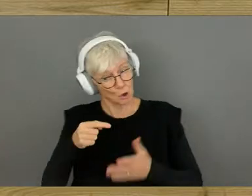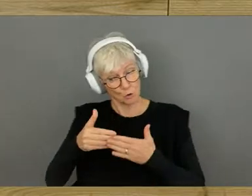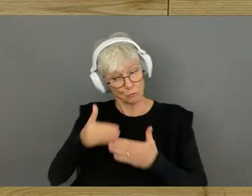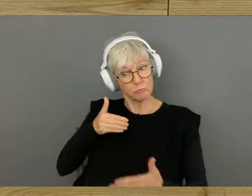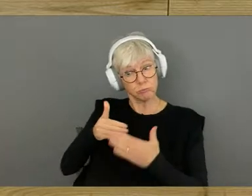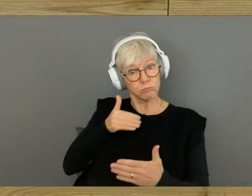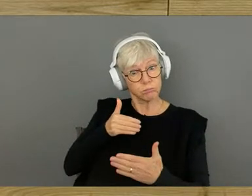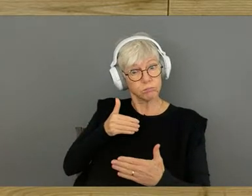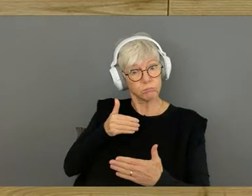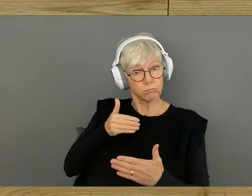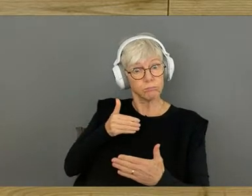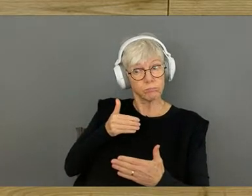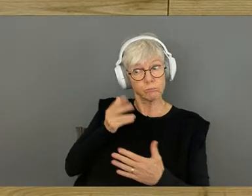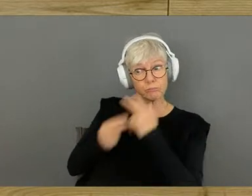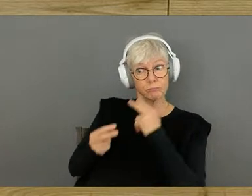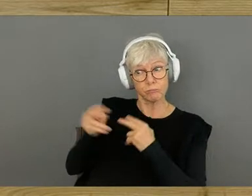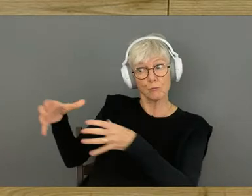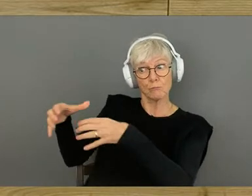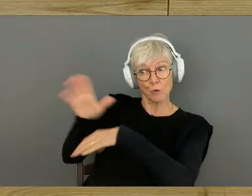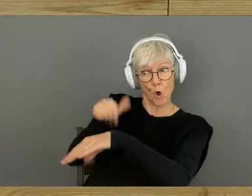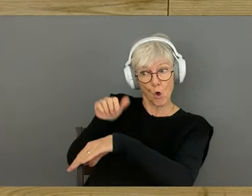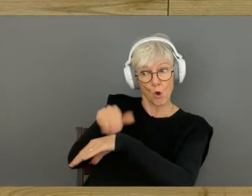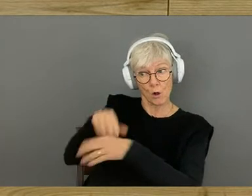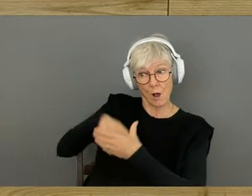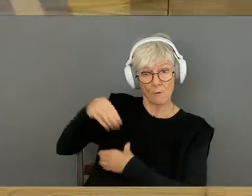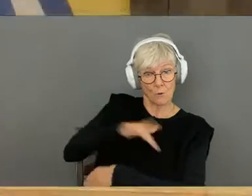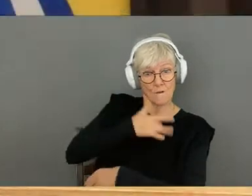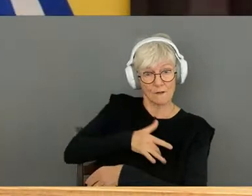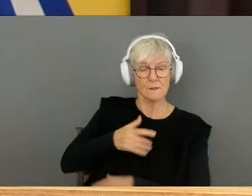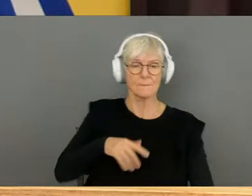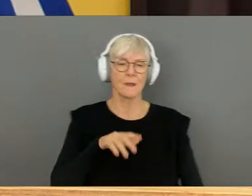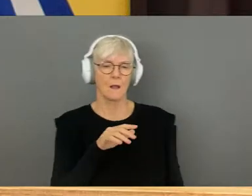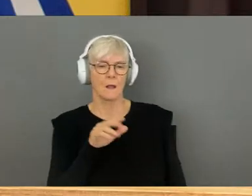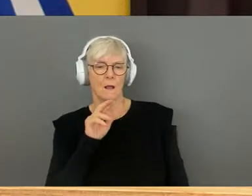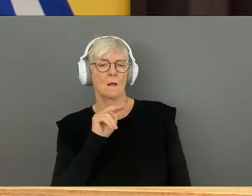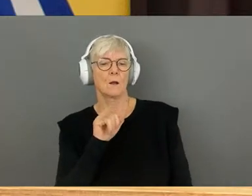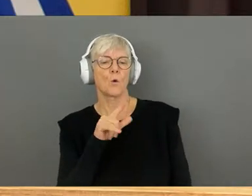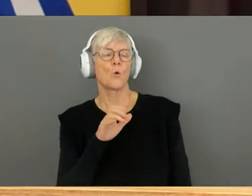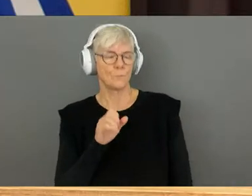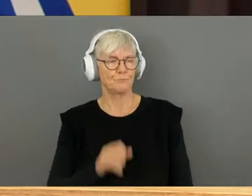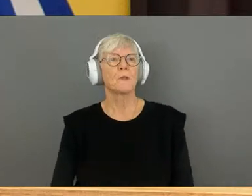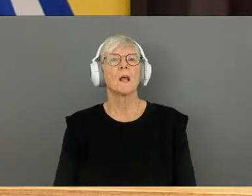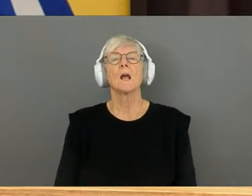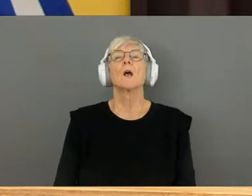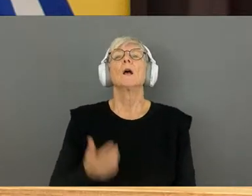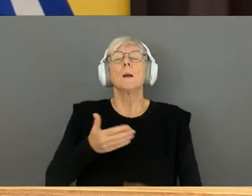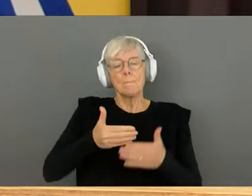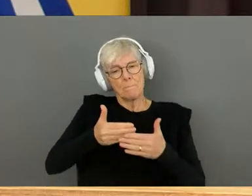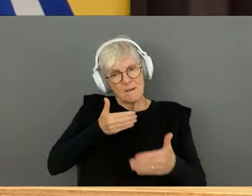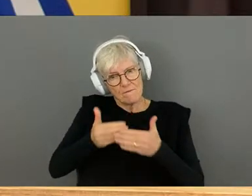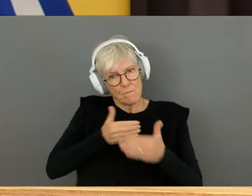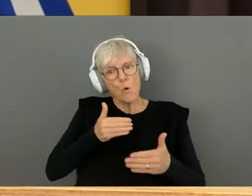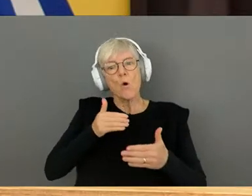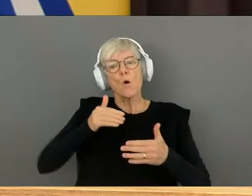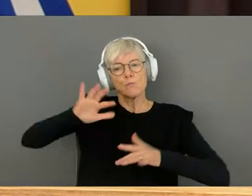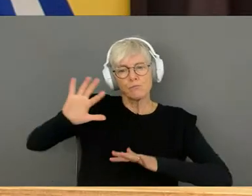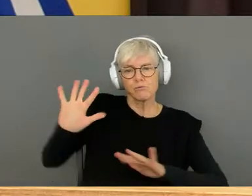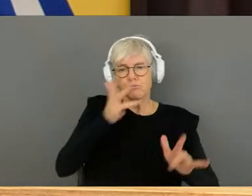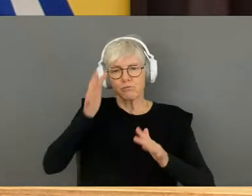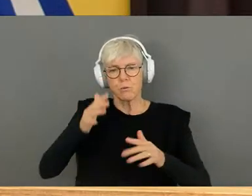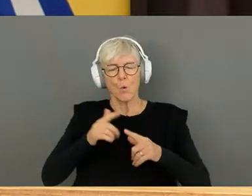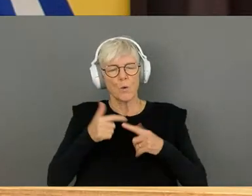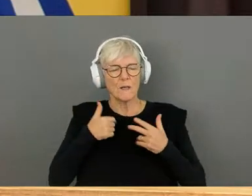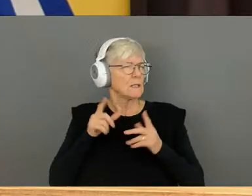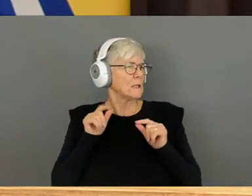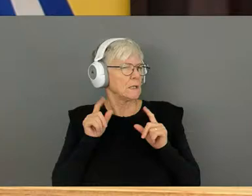so? So what I would say is, as we're preparing for the event, we also look at other jurisdictions, and we work